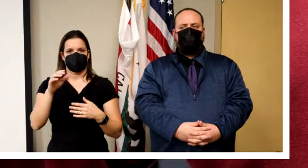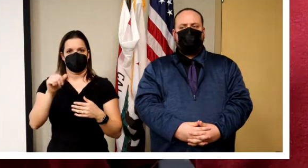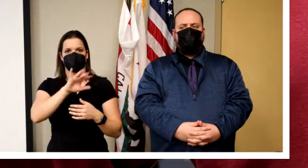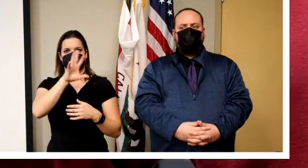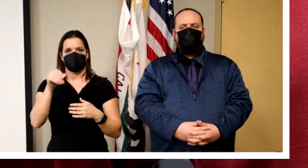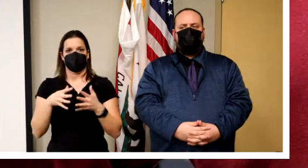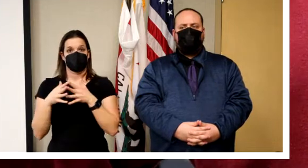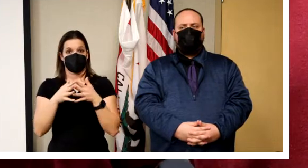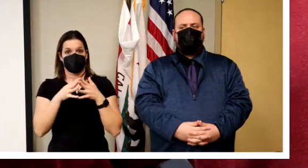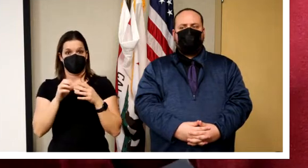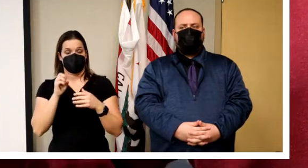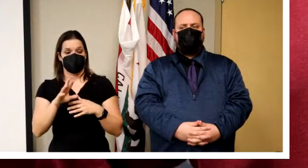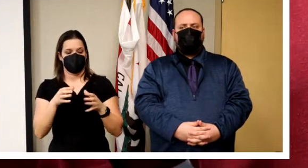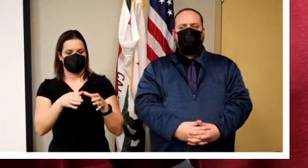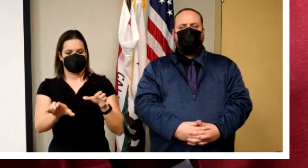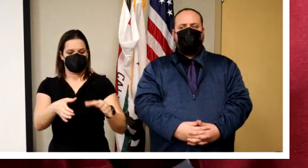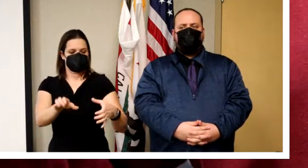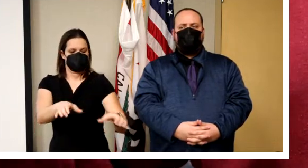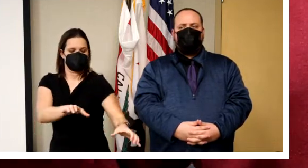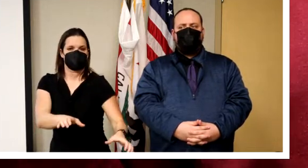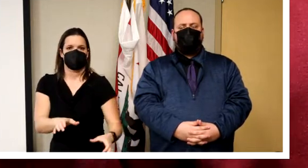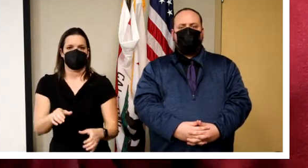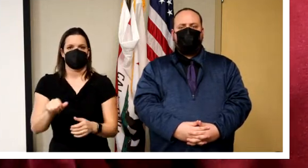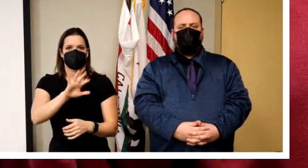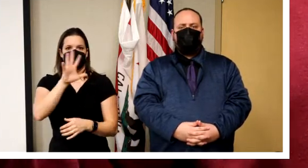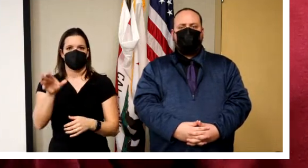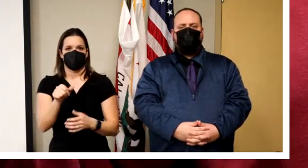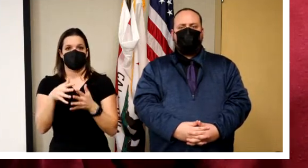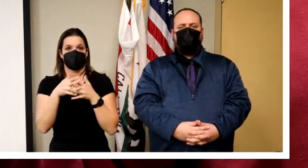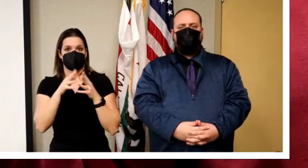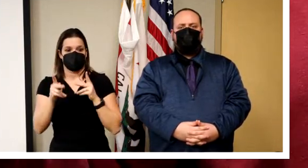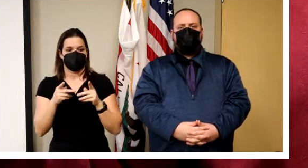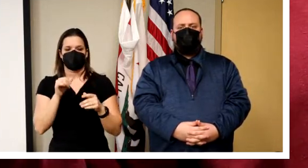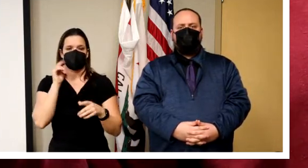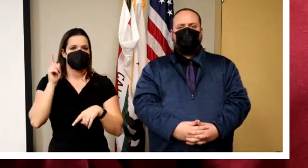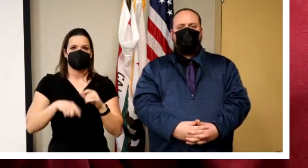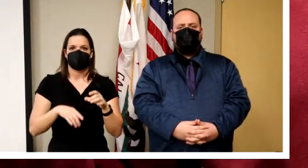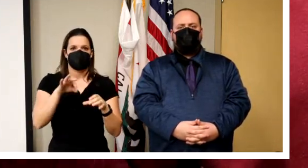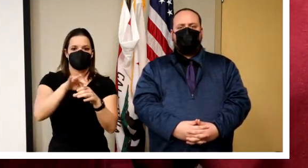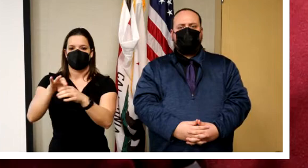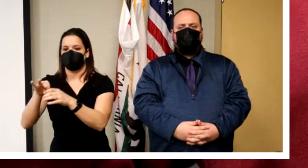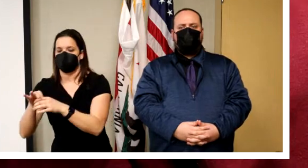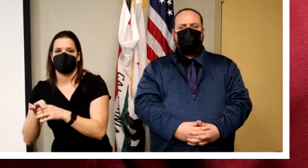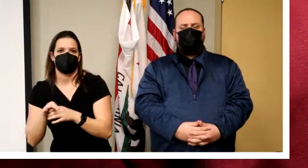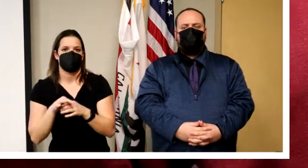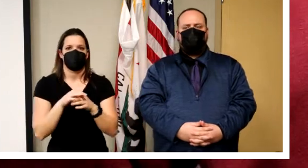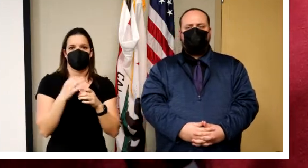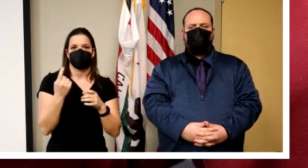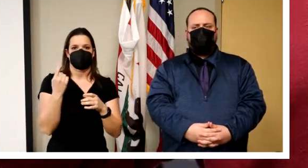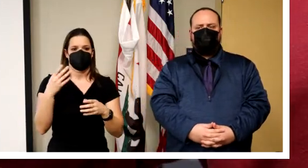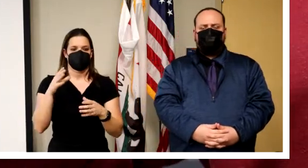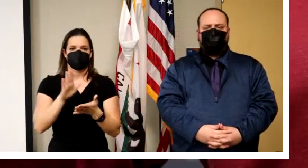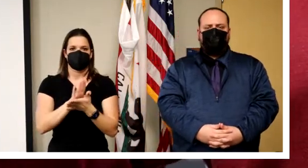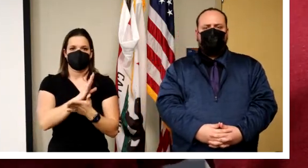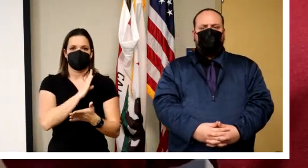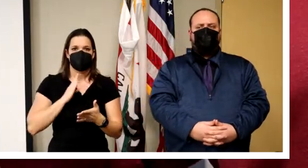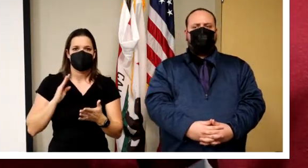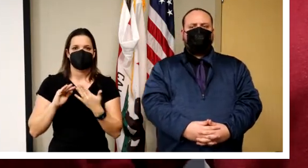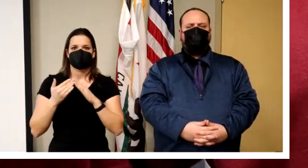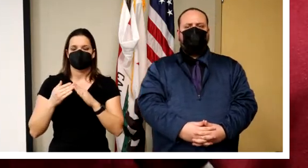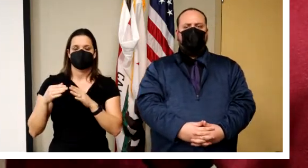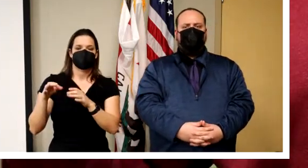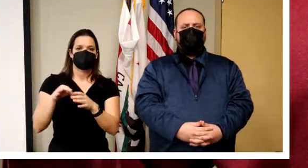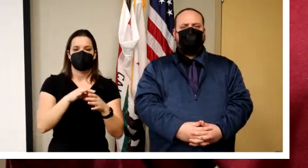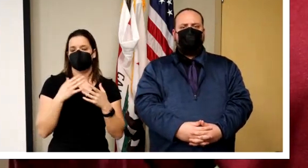dividing up the African American community in many different districts so they did not have an opportunity to elect an African American member of the school board, city council,